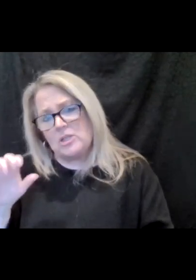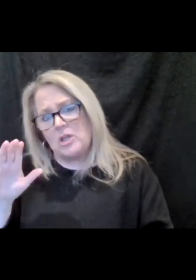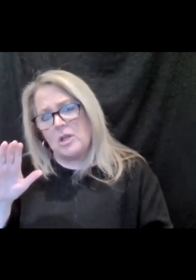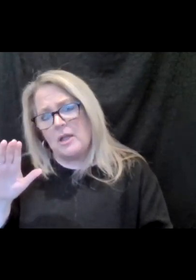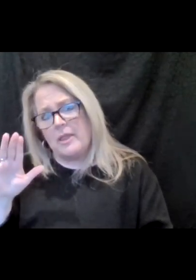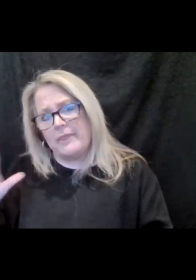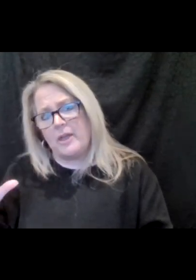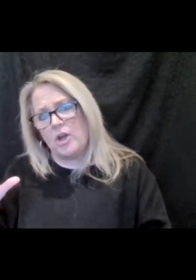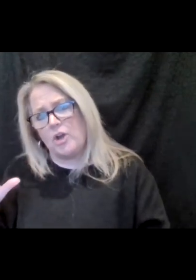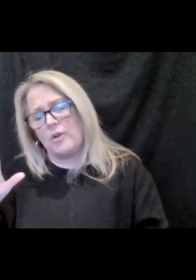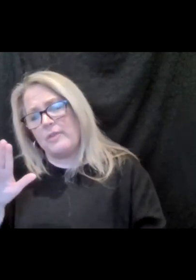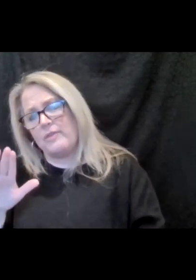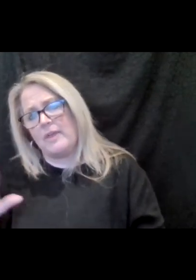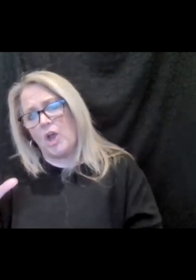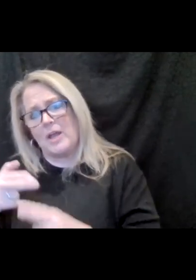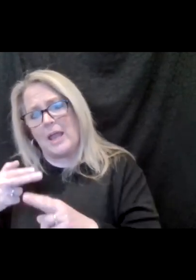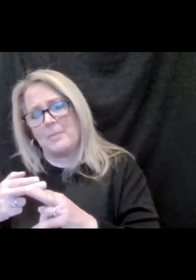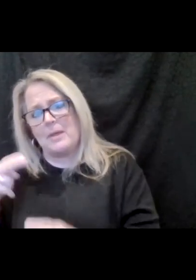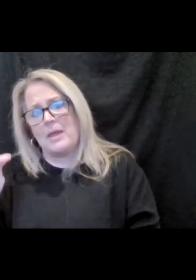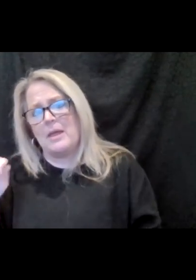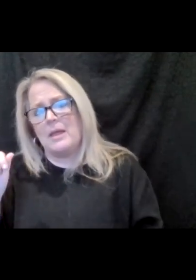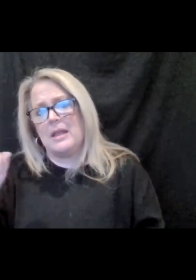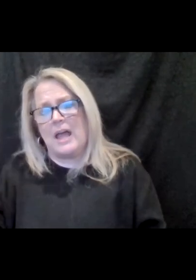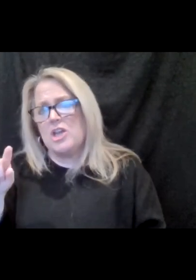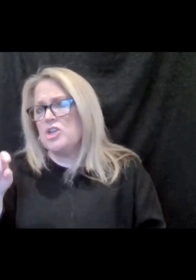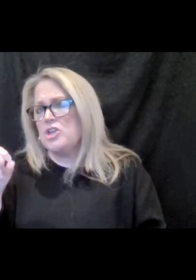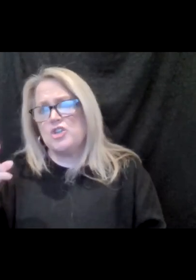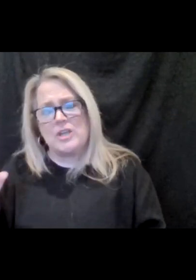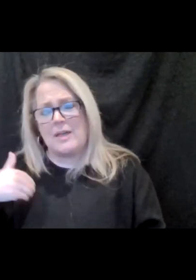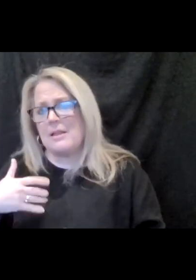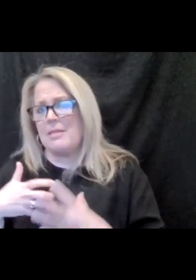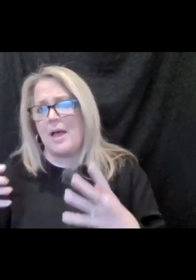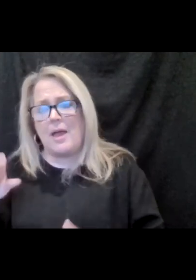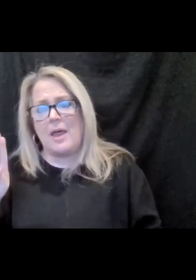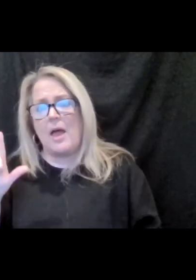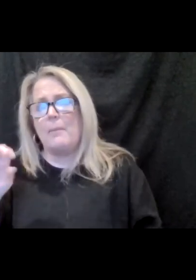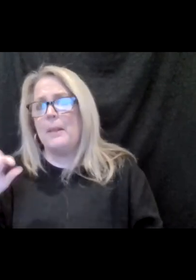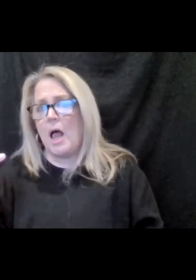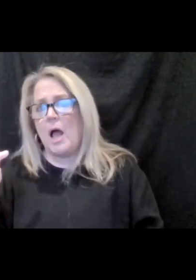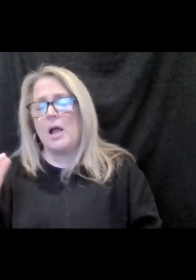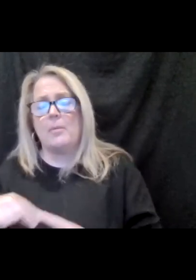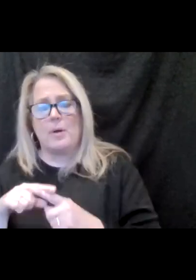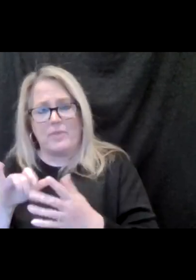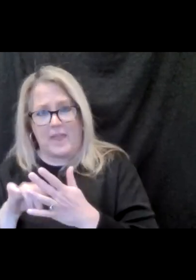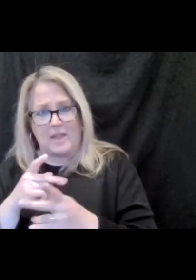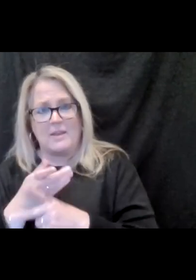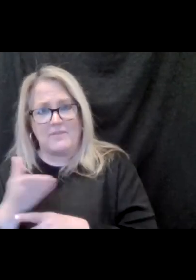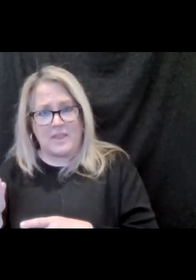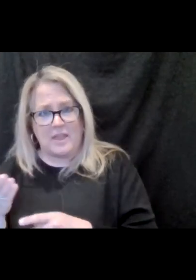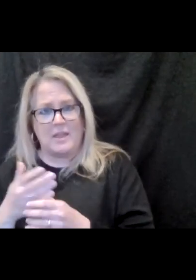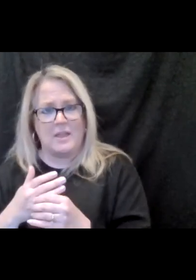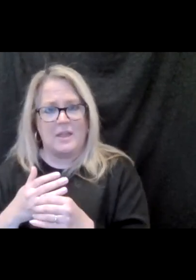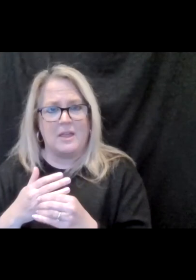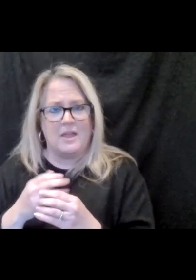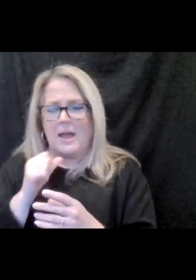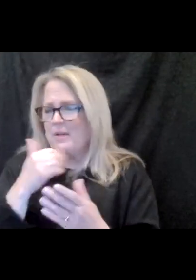is Nye, sorry. And she has a whole bunch of blogs about things like that. What I'm not